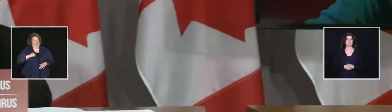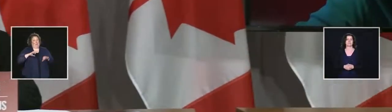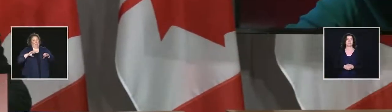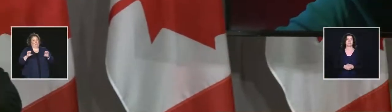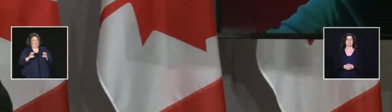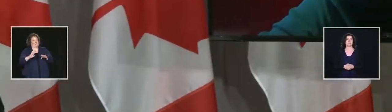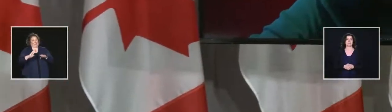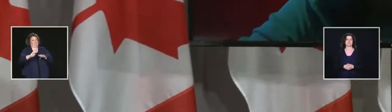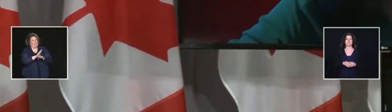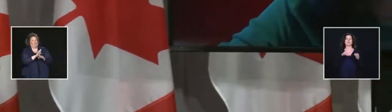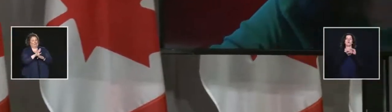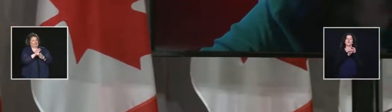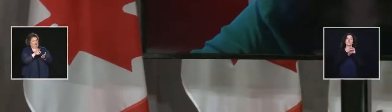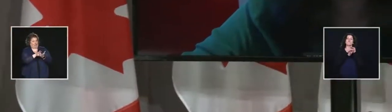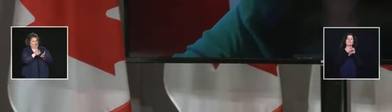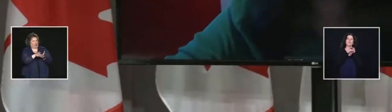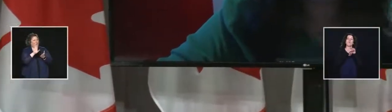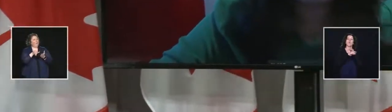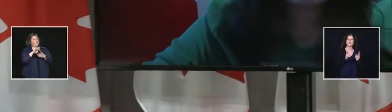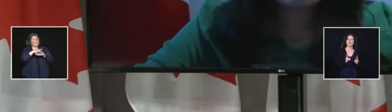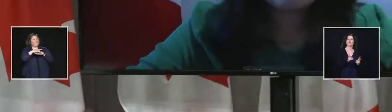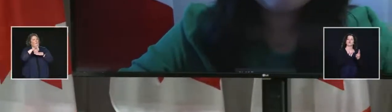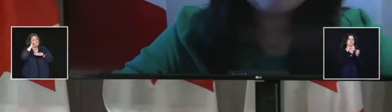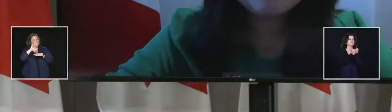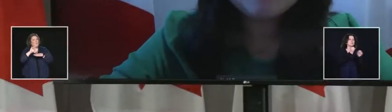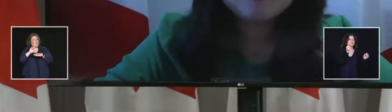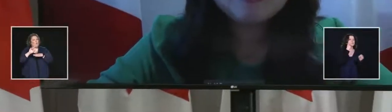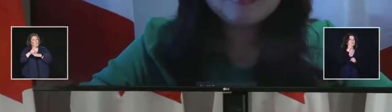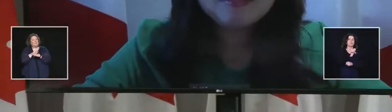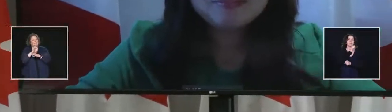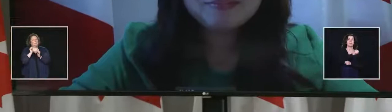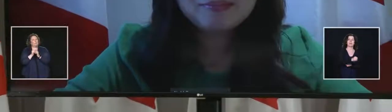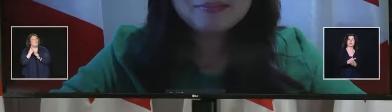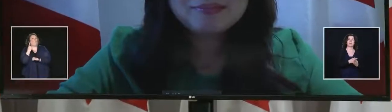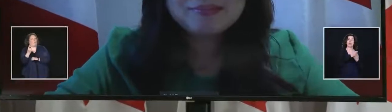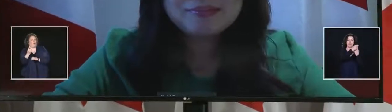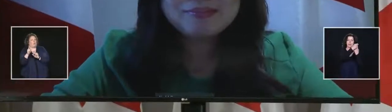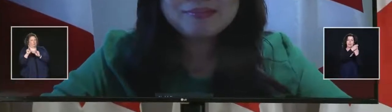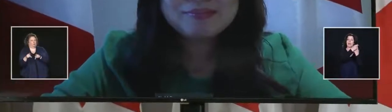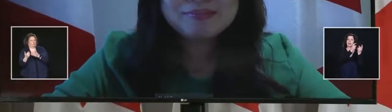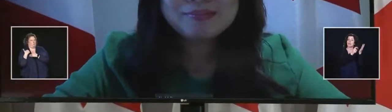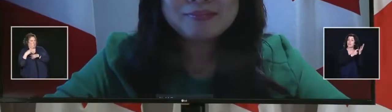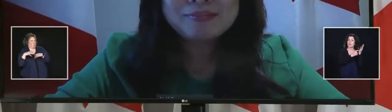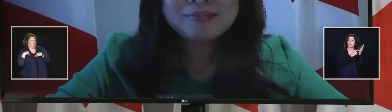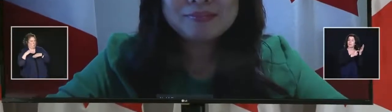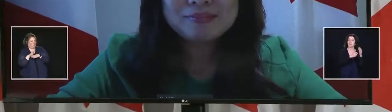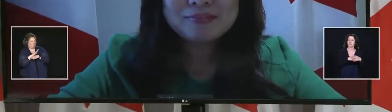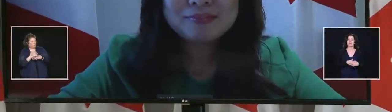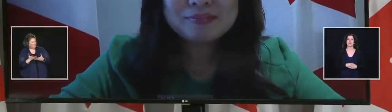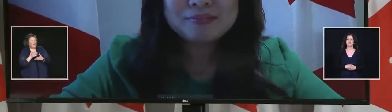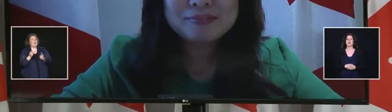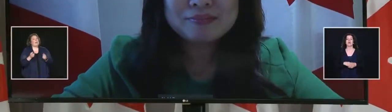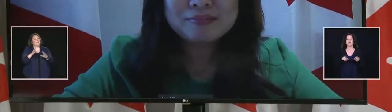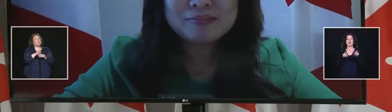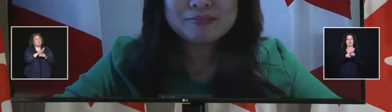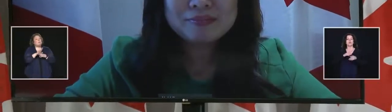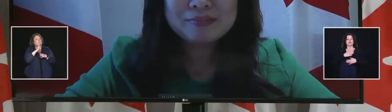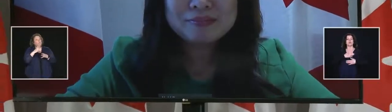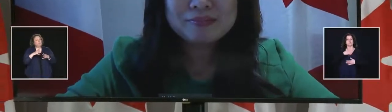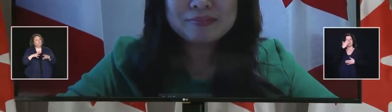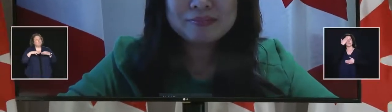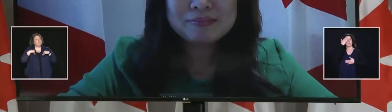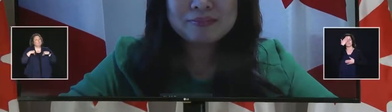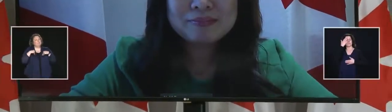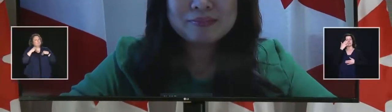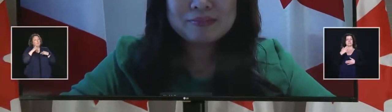promised that 3 weeks ago. And my other question is, how many landlords have taken you up on the commercial rent program? Ontario already said the uptake wasn't great. So do you